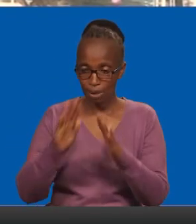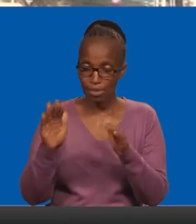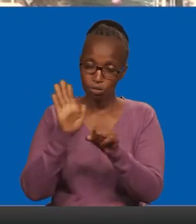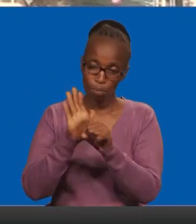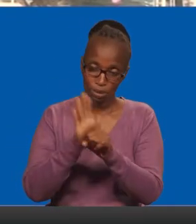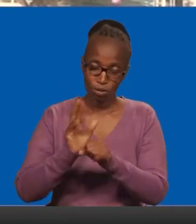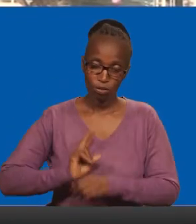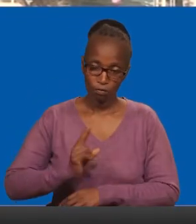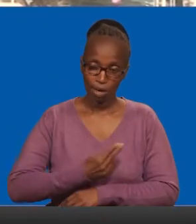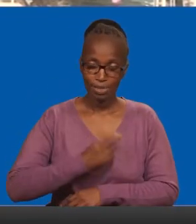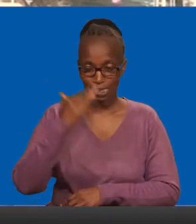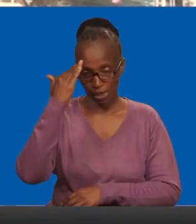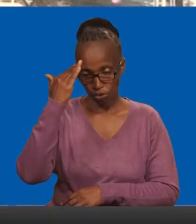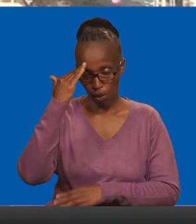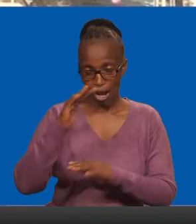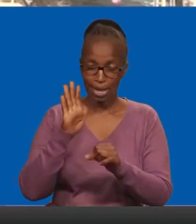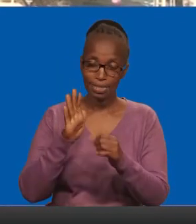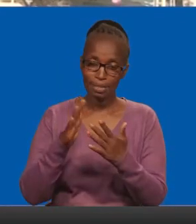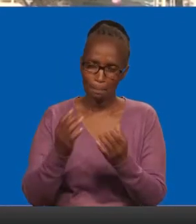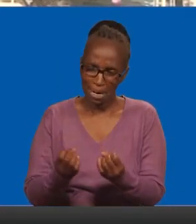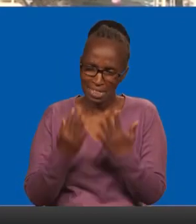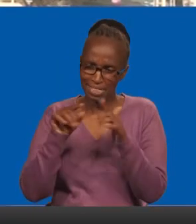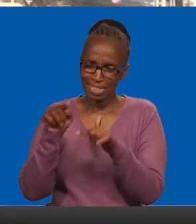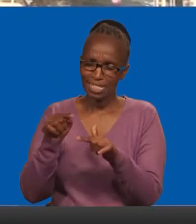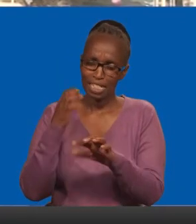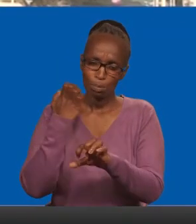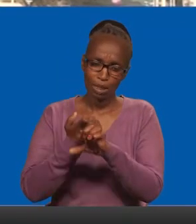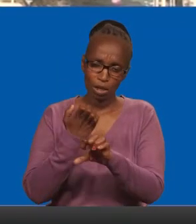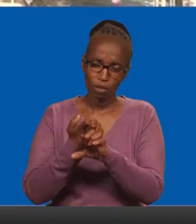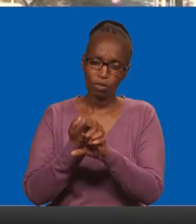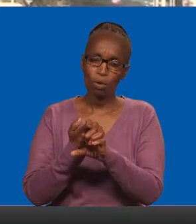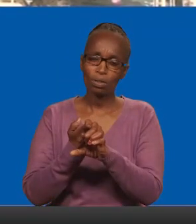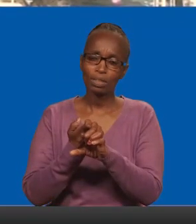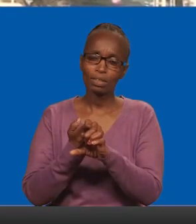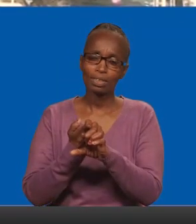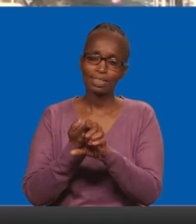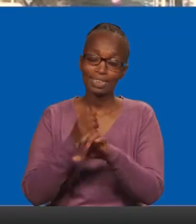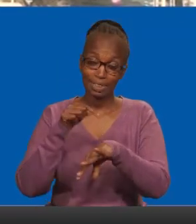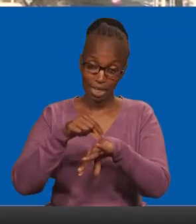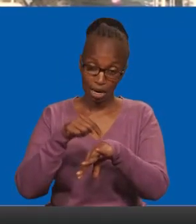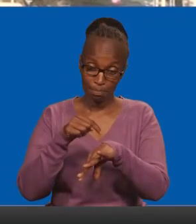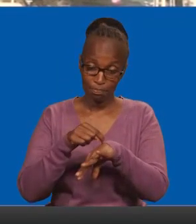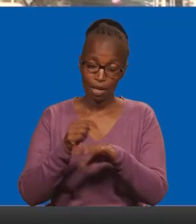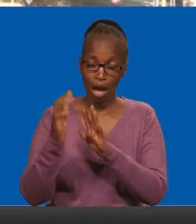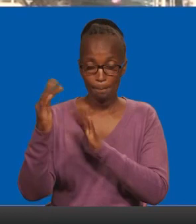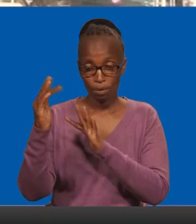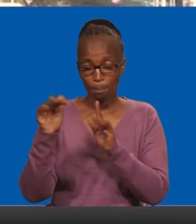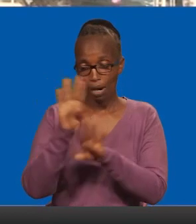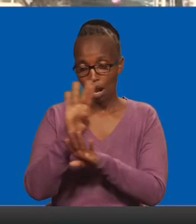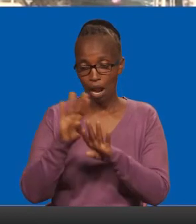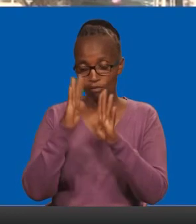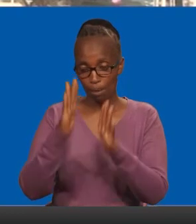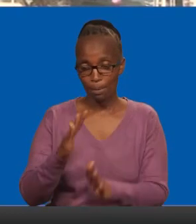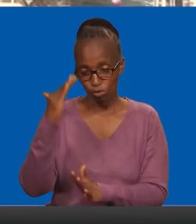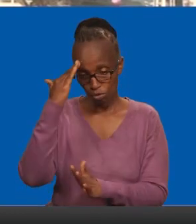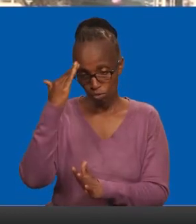difficult economy, people have gone through stuff, you know, I just hope that everyone knows that, you know, you can rise from something, you can do something,